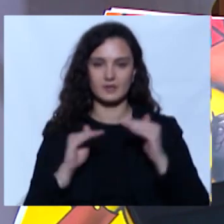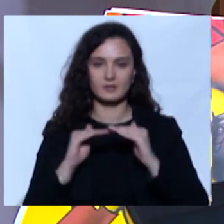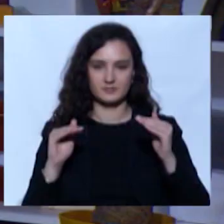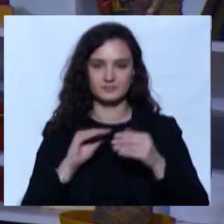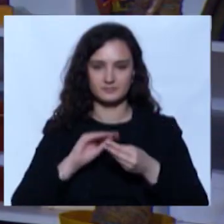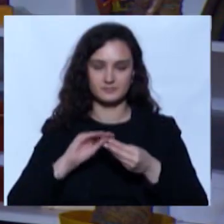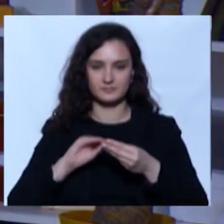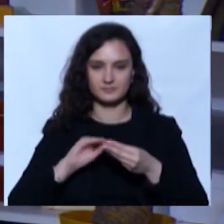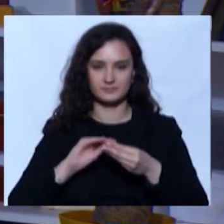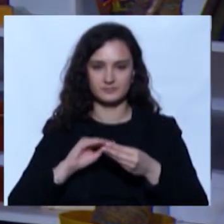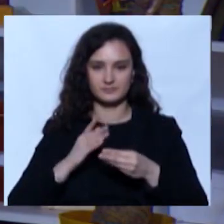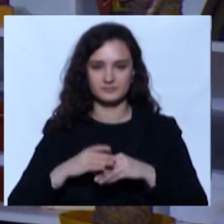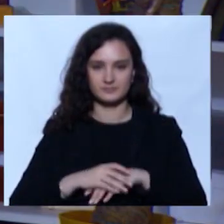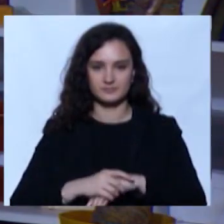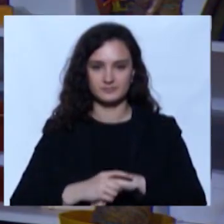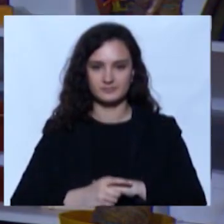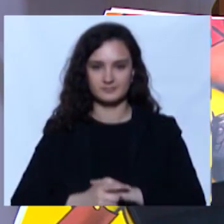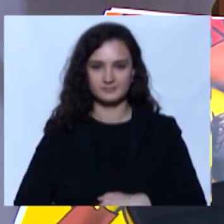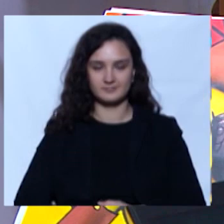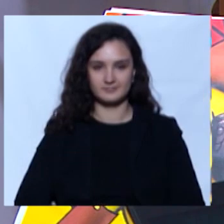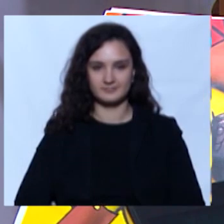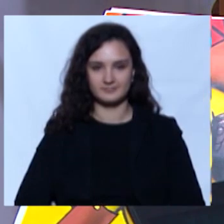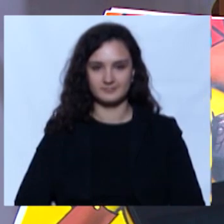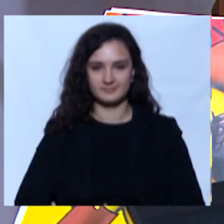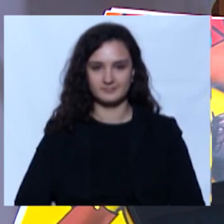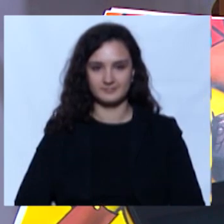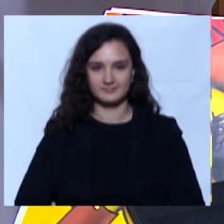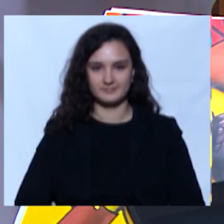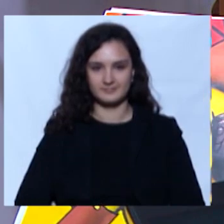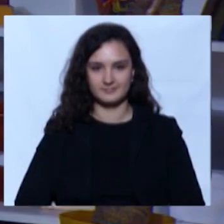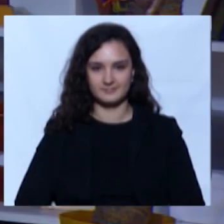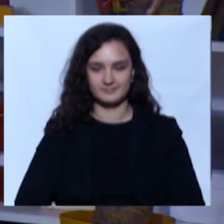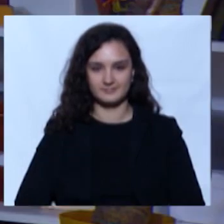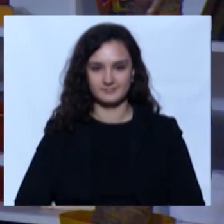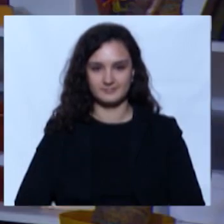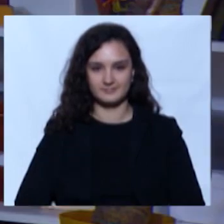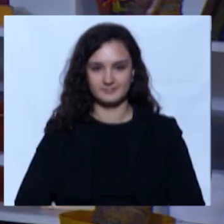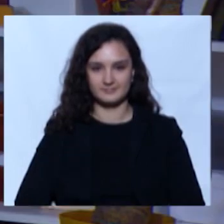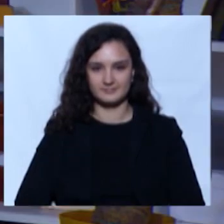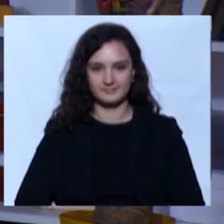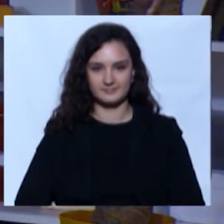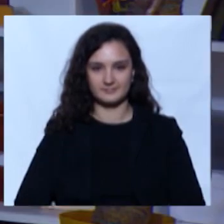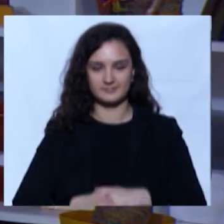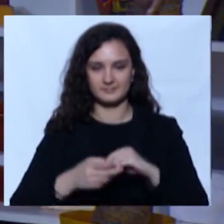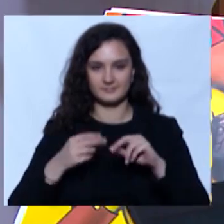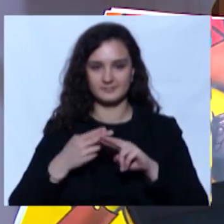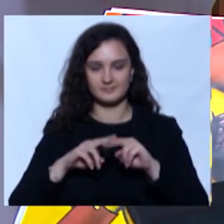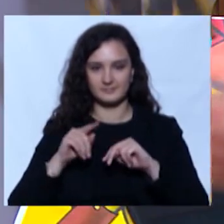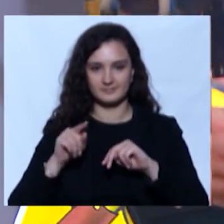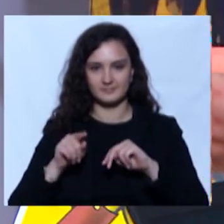I said a boom chicka rocka chicka boom. Oh yeah. It's a